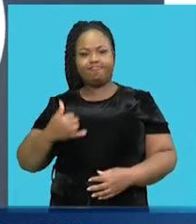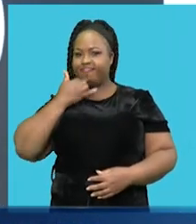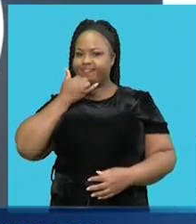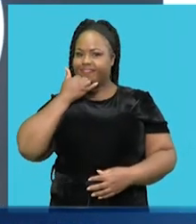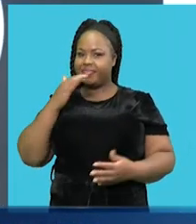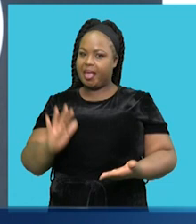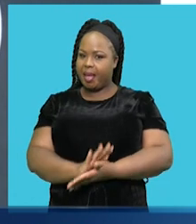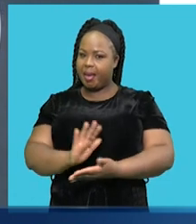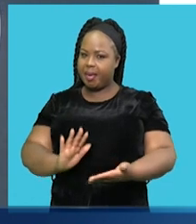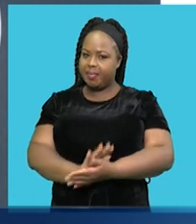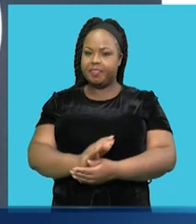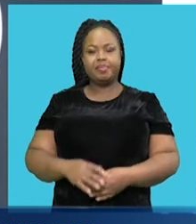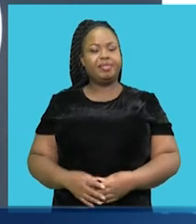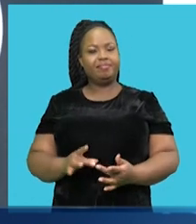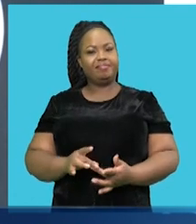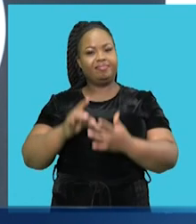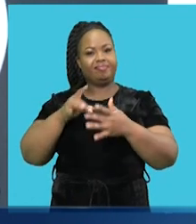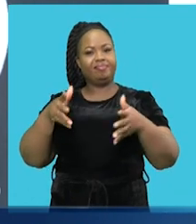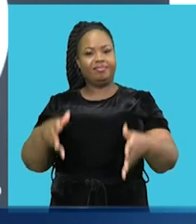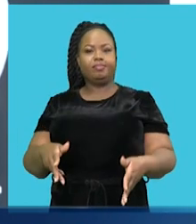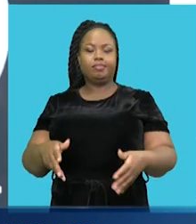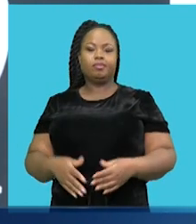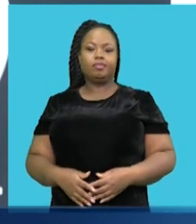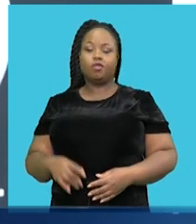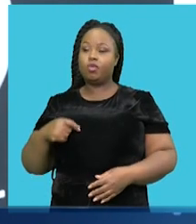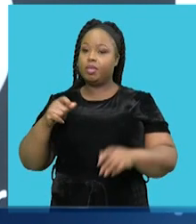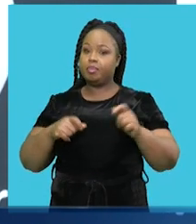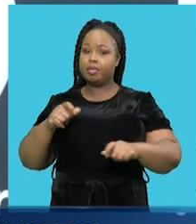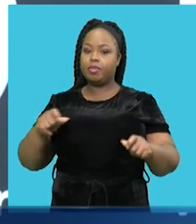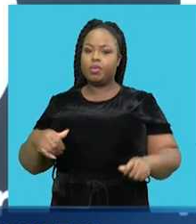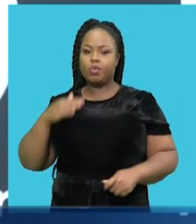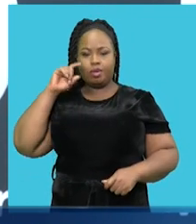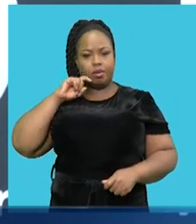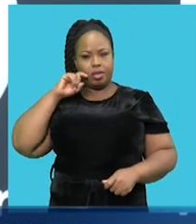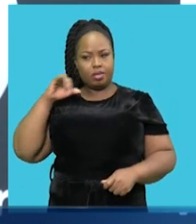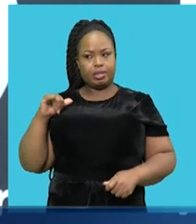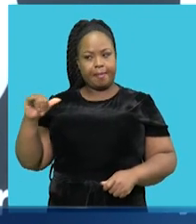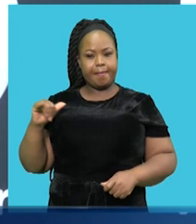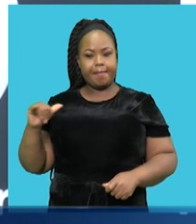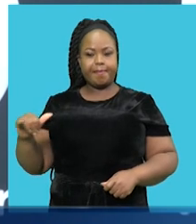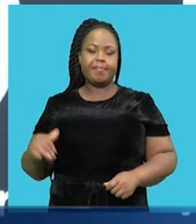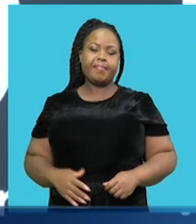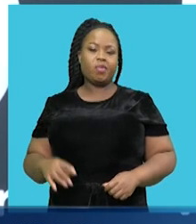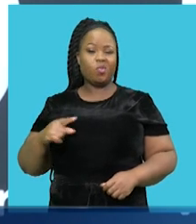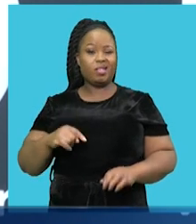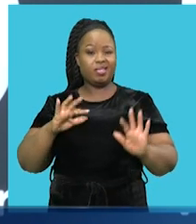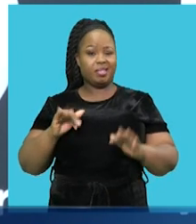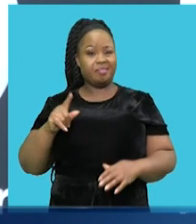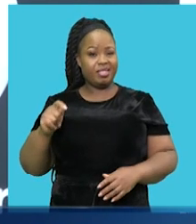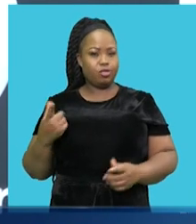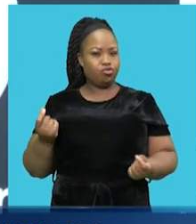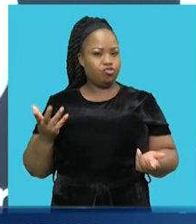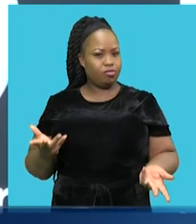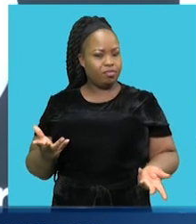haholo, more especially for batho ba leng mo eating ya rona. Ntho 10bet e re tseditseng